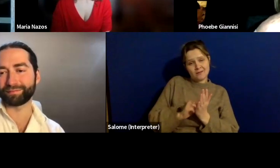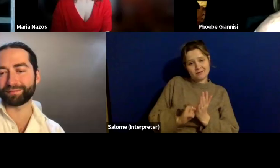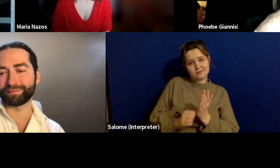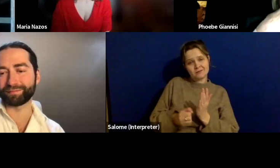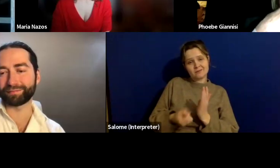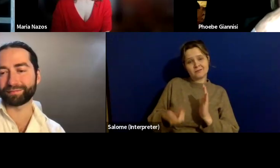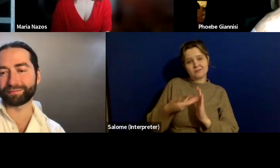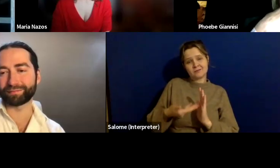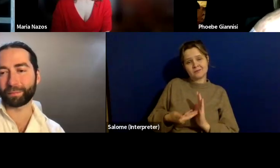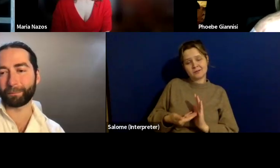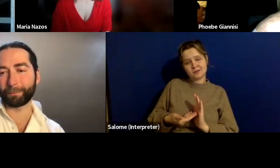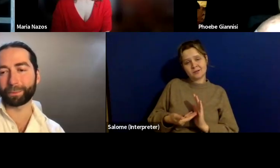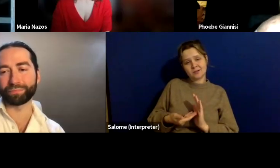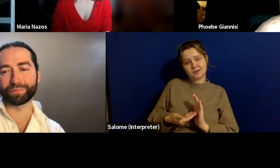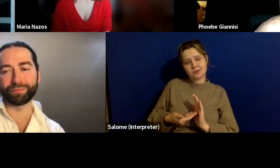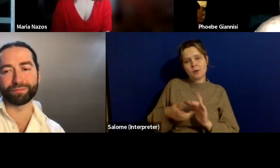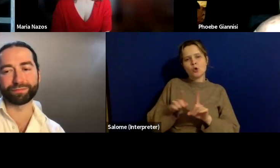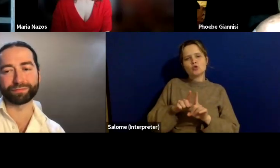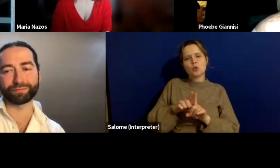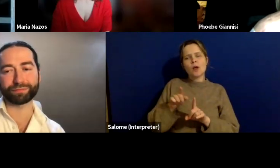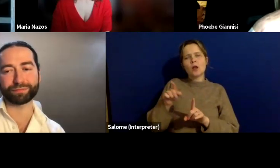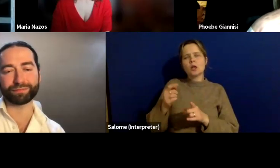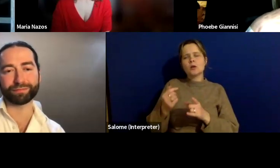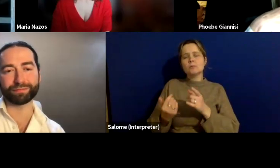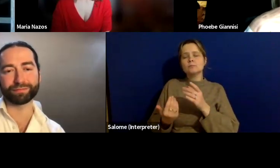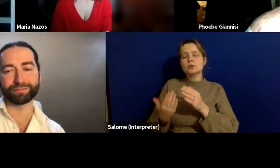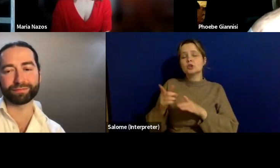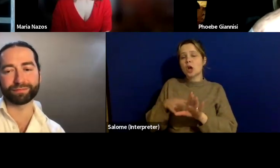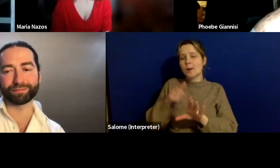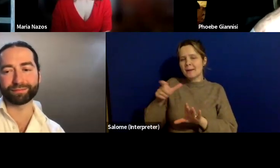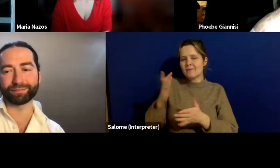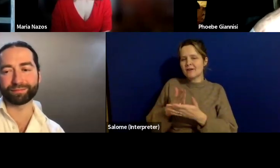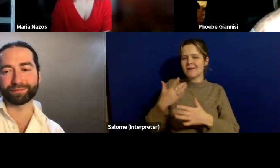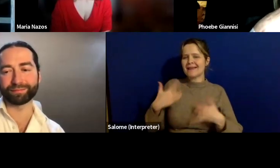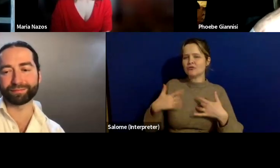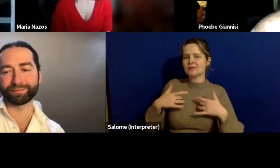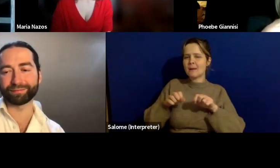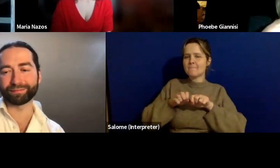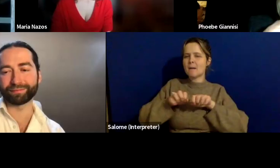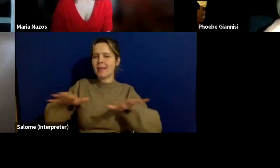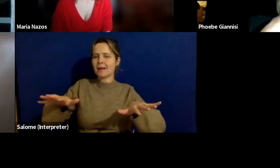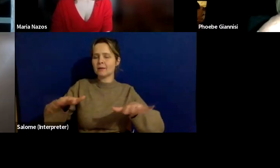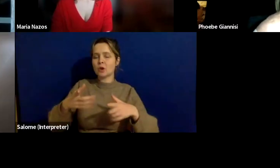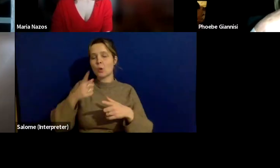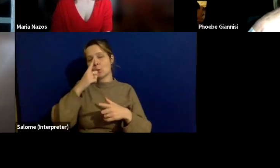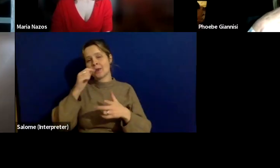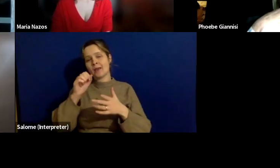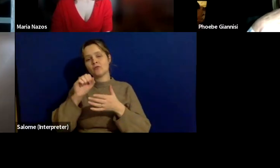also very active in the public scene. So there are also